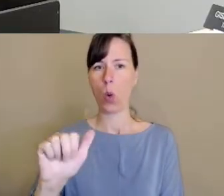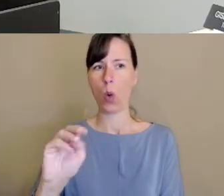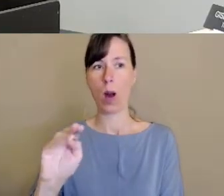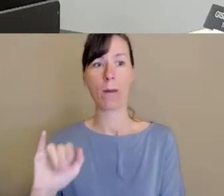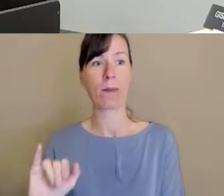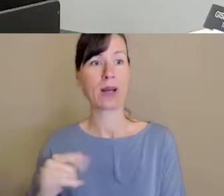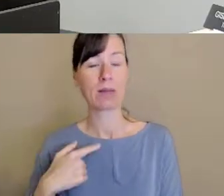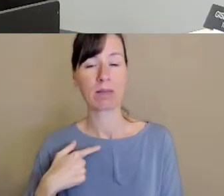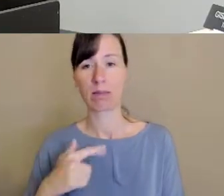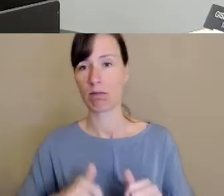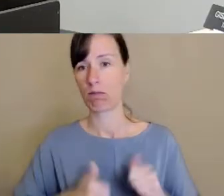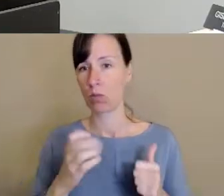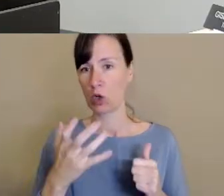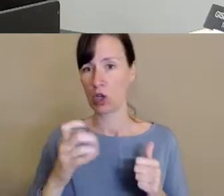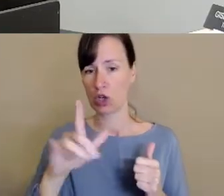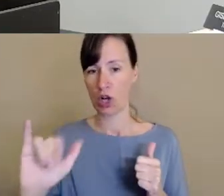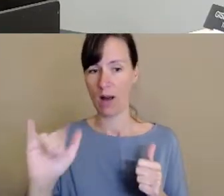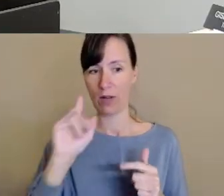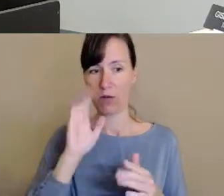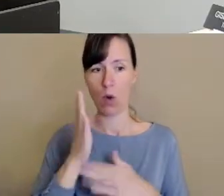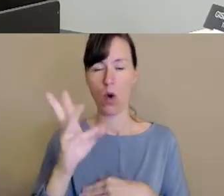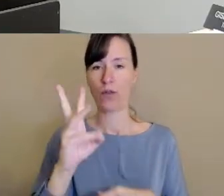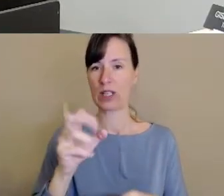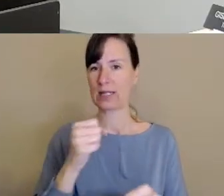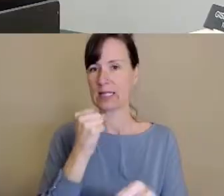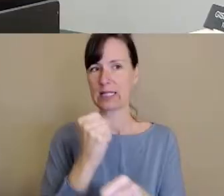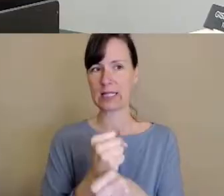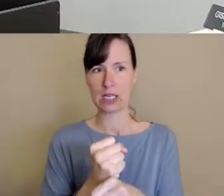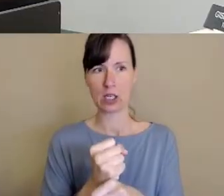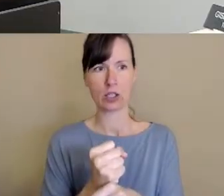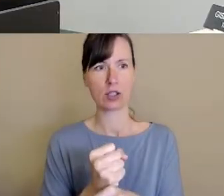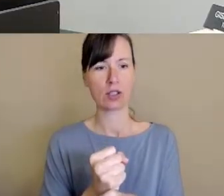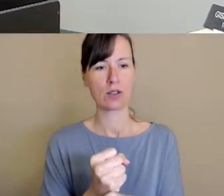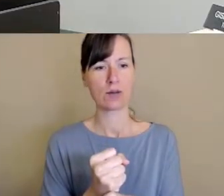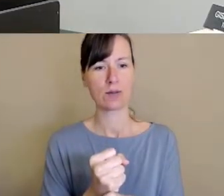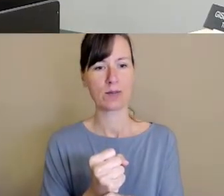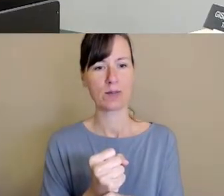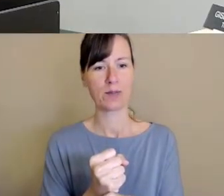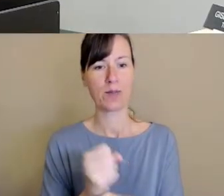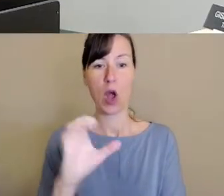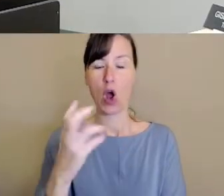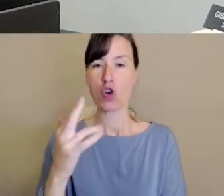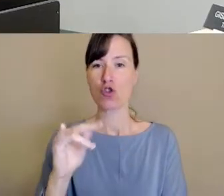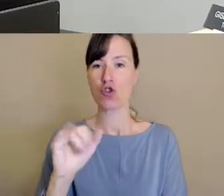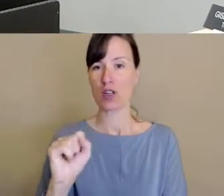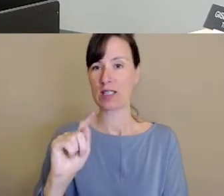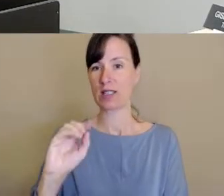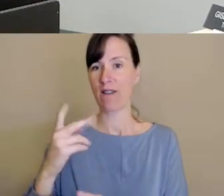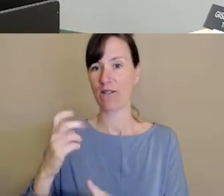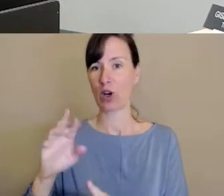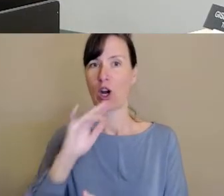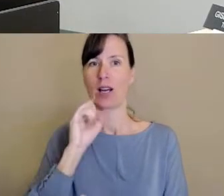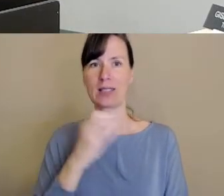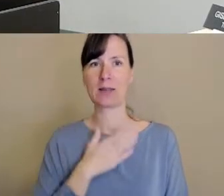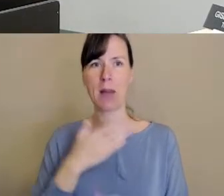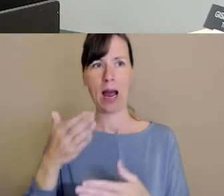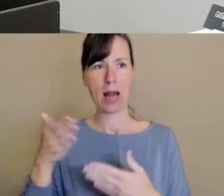Cheverly resident for over 6 years now. Christopher is my neighbor. My address